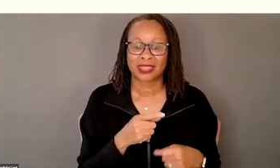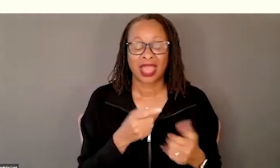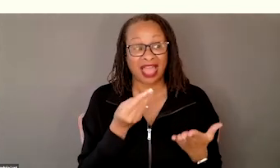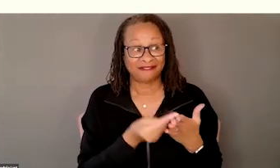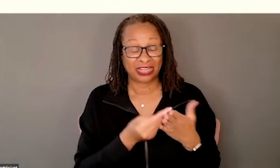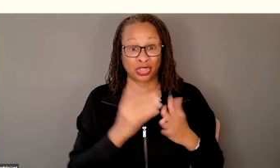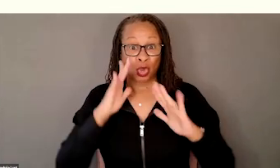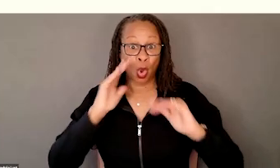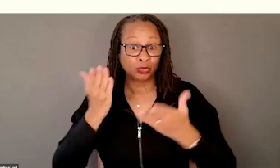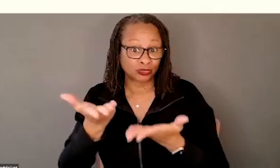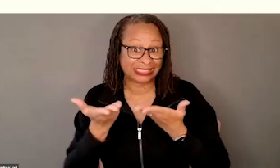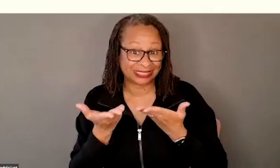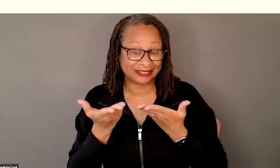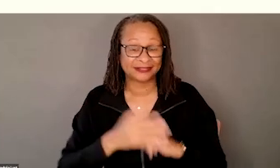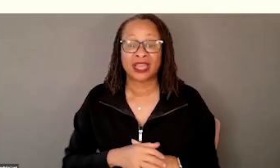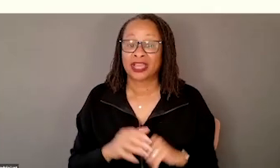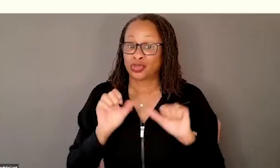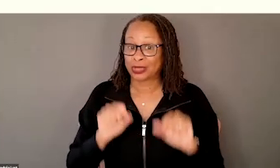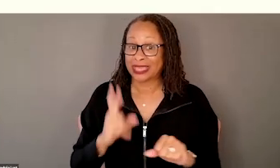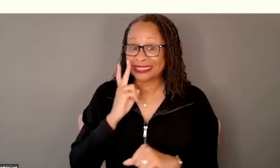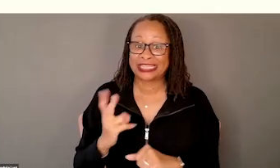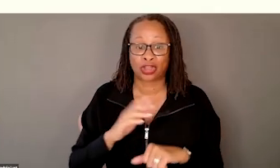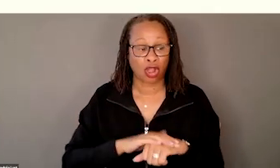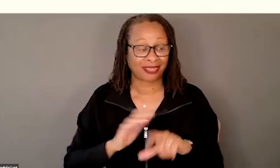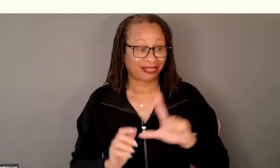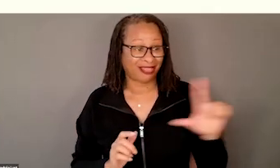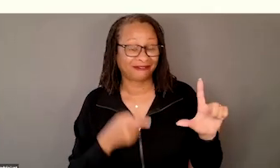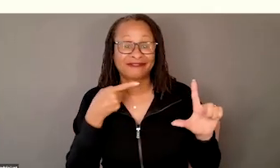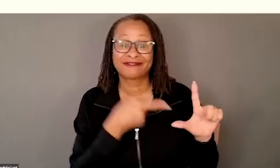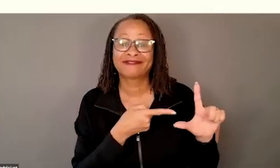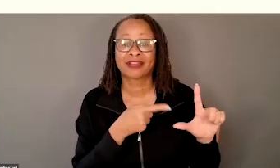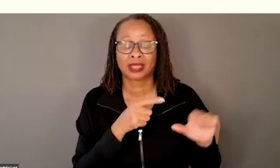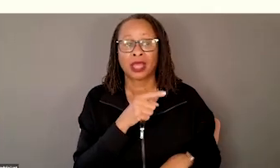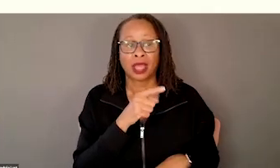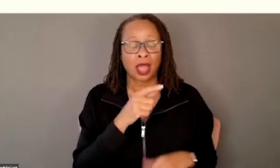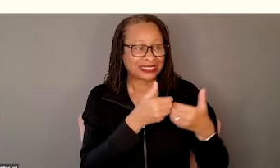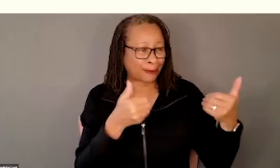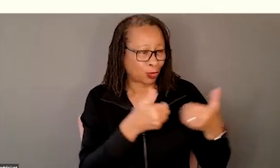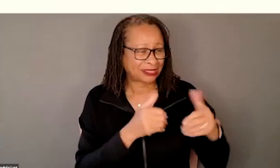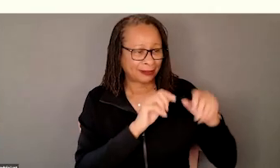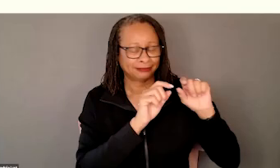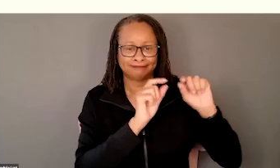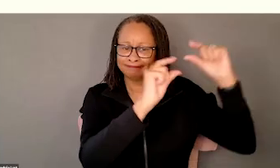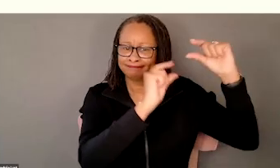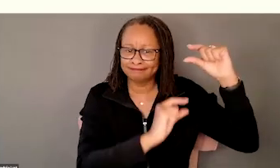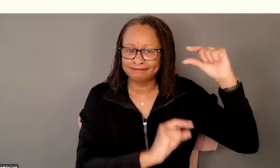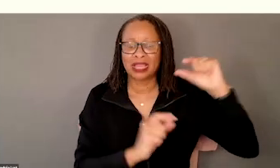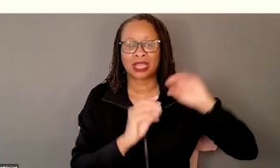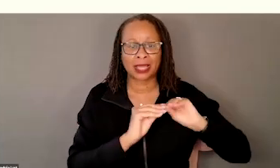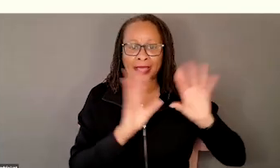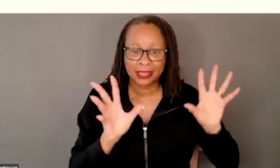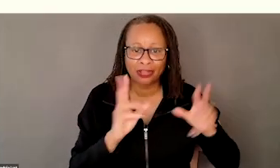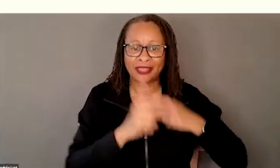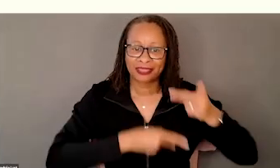hope to receive. So you can see here on the left, it's been separated, which is also helpful. It's clear the